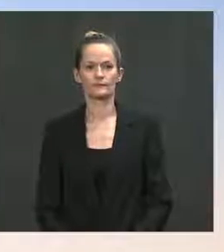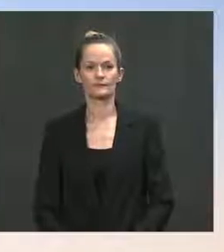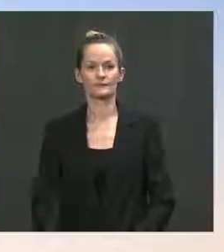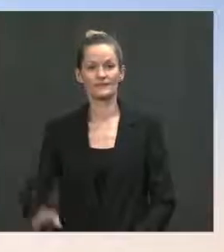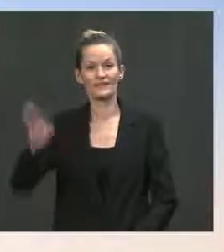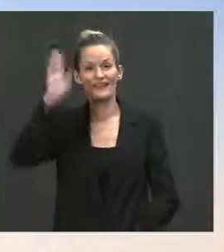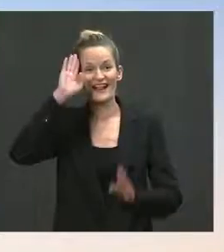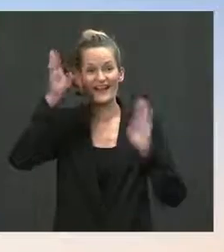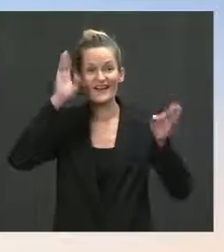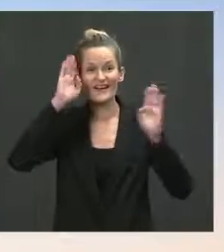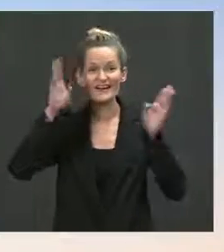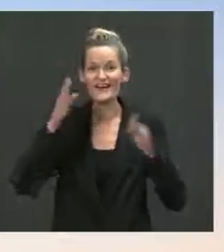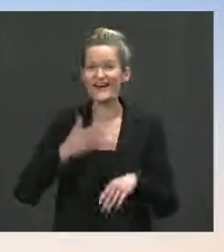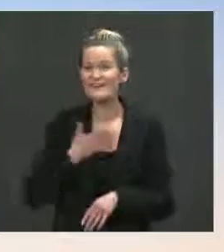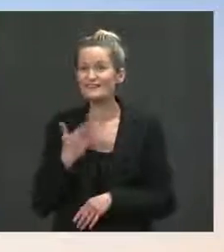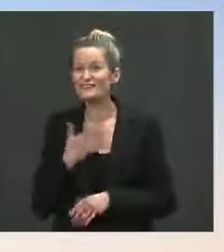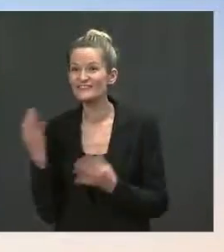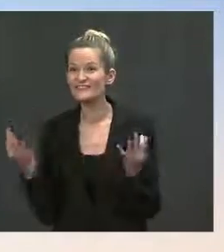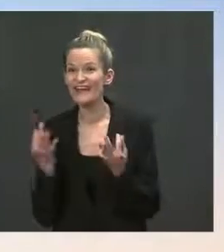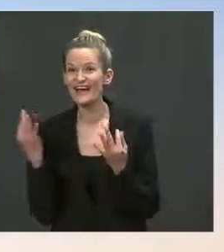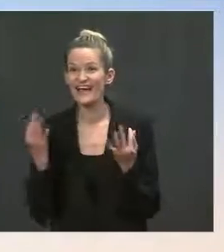Happy Friday.